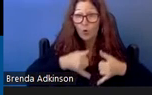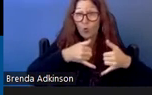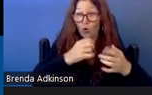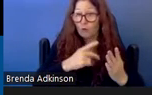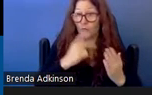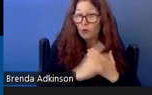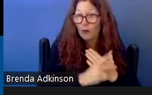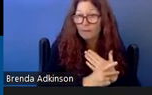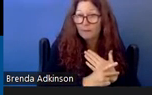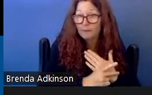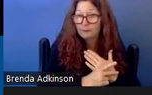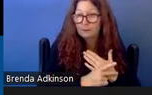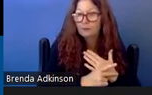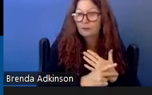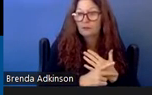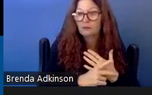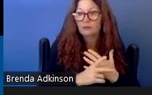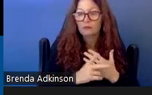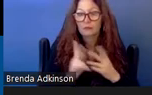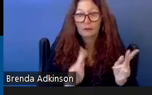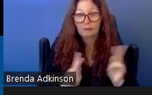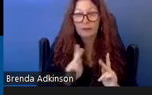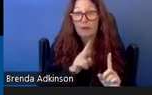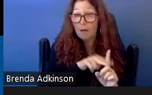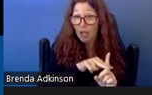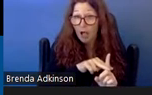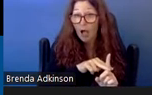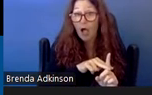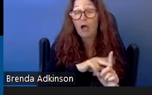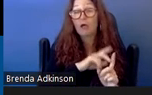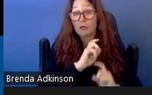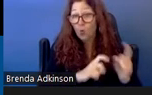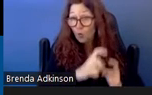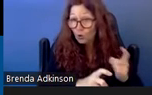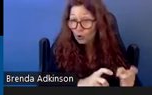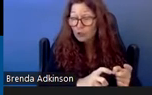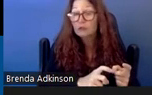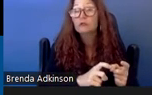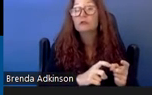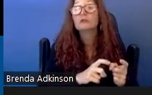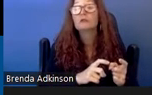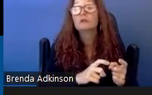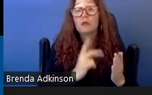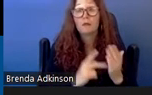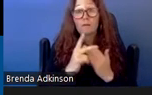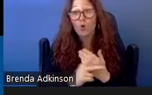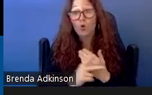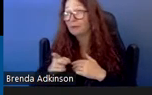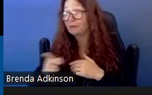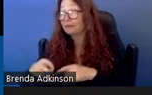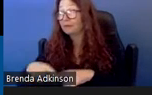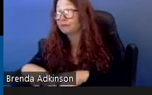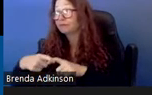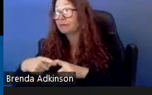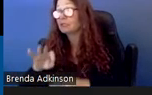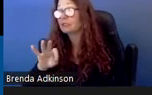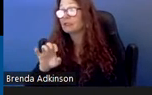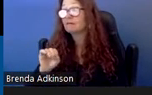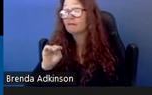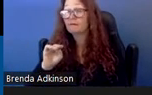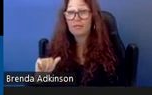it's applied for and awarded to states, tribes, and territories. The program that is suspended is the FEMA administered disaster